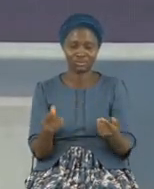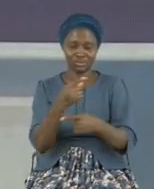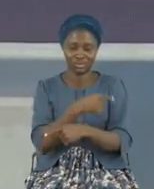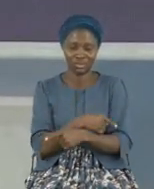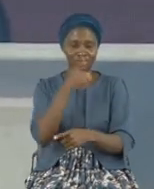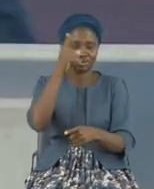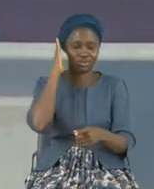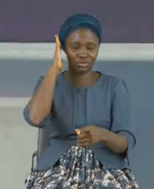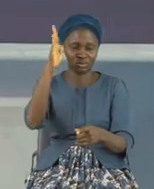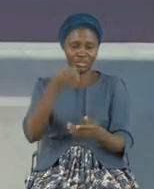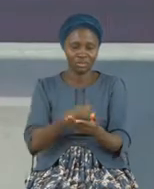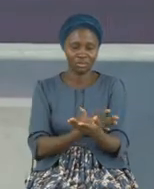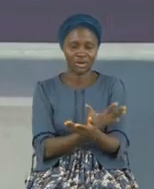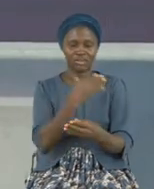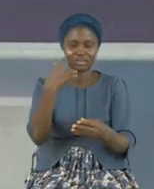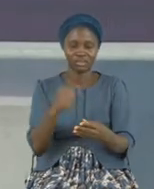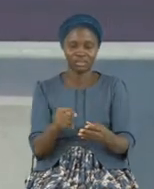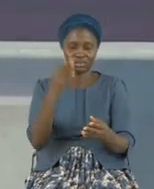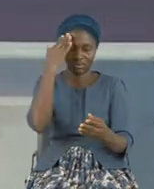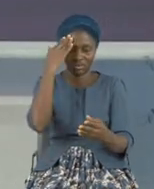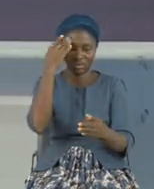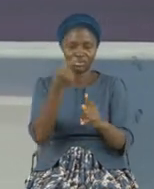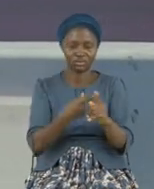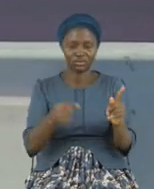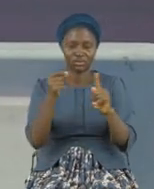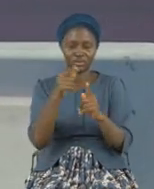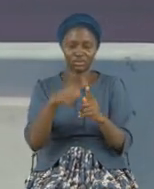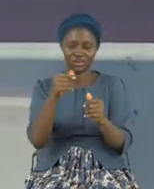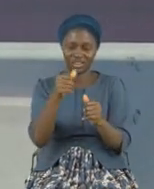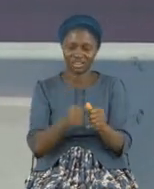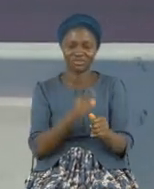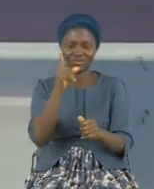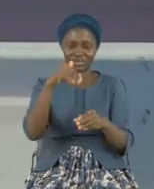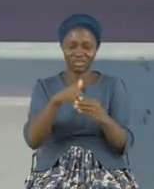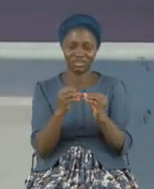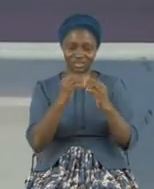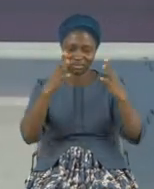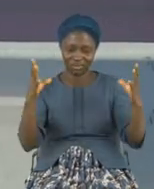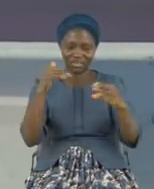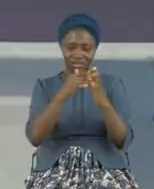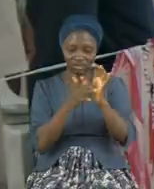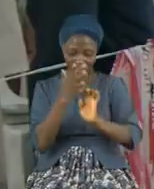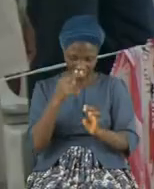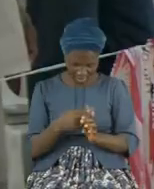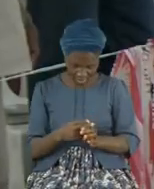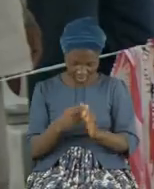the knowledge of the word to everyone in abundance in Jesus' name.